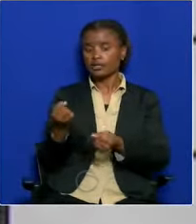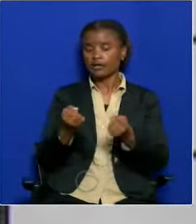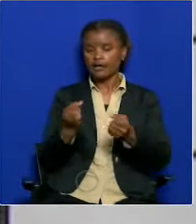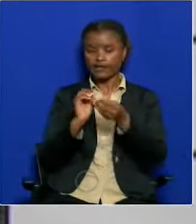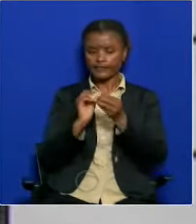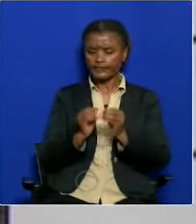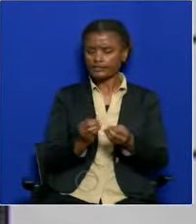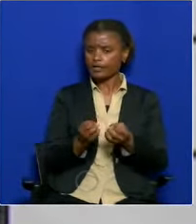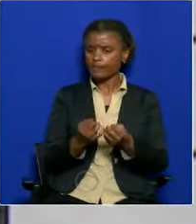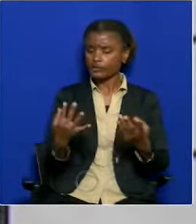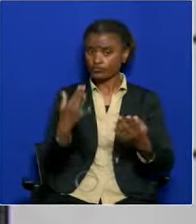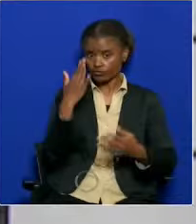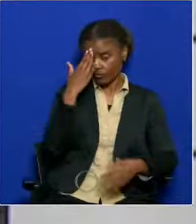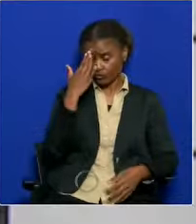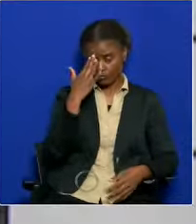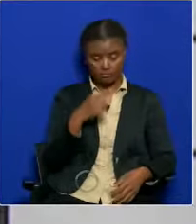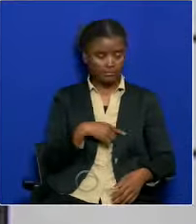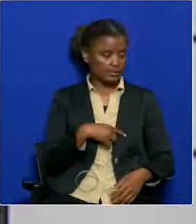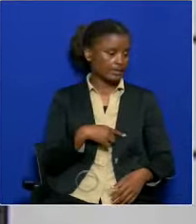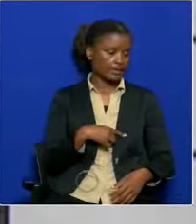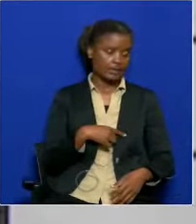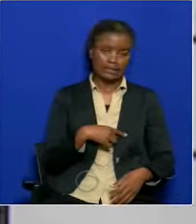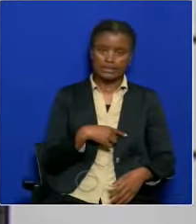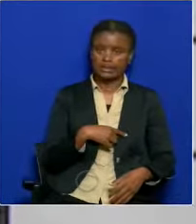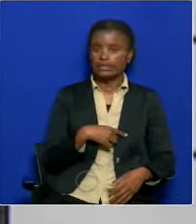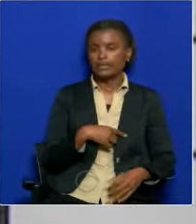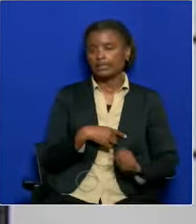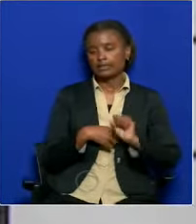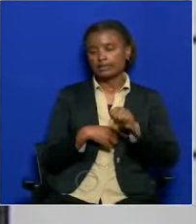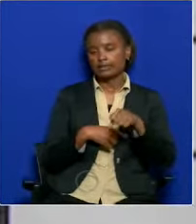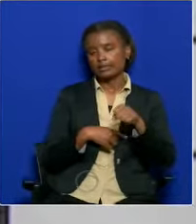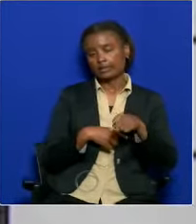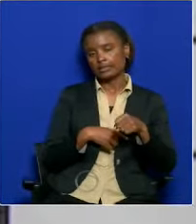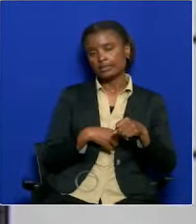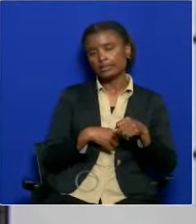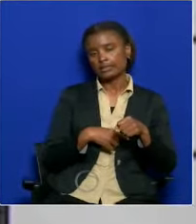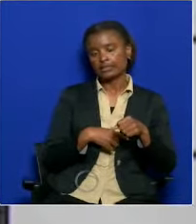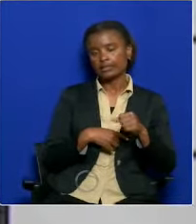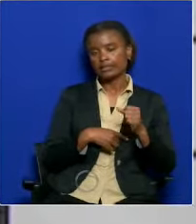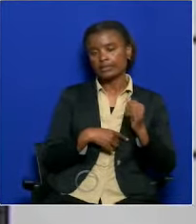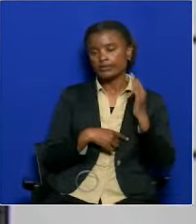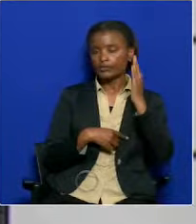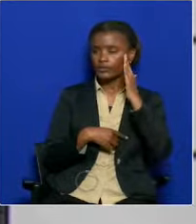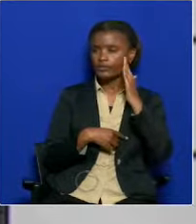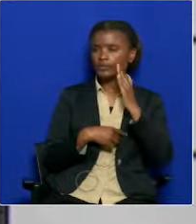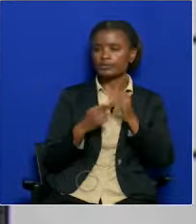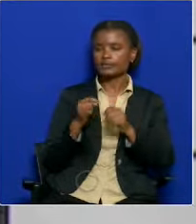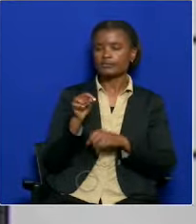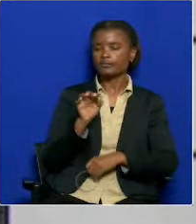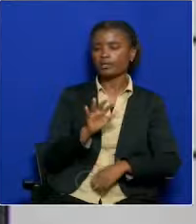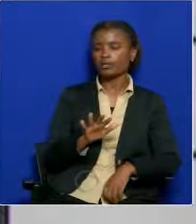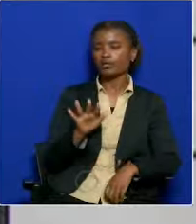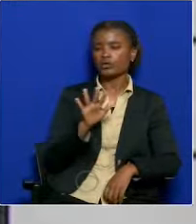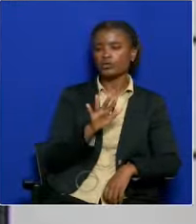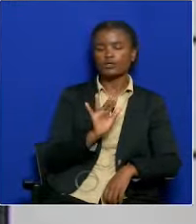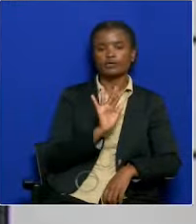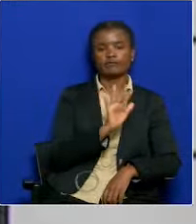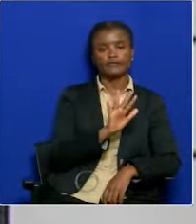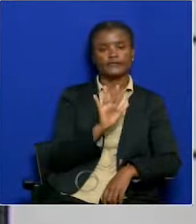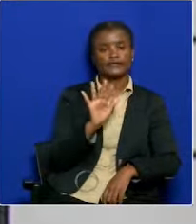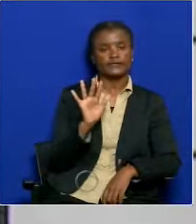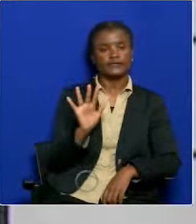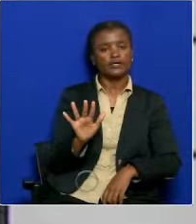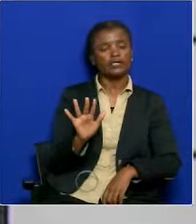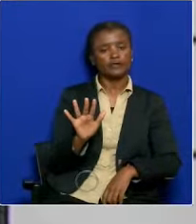Do you know? I know. It was about 55 when it started. It